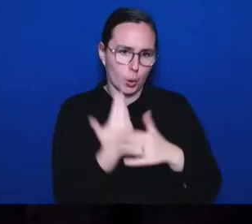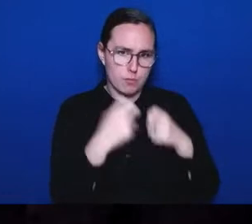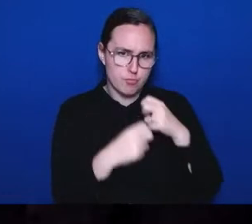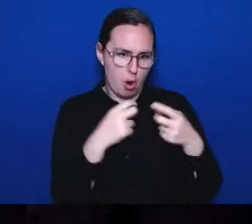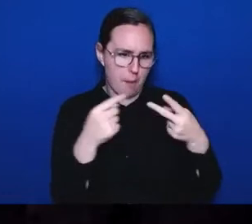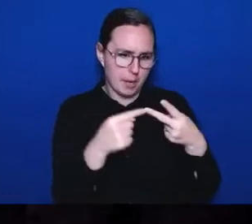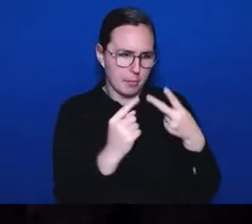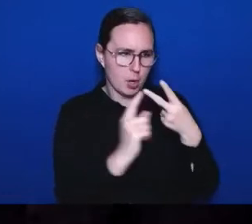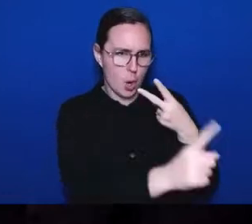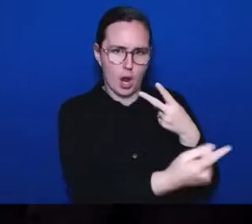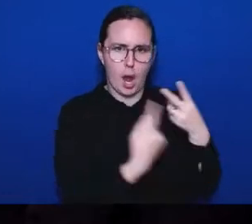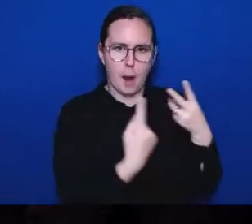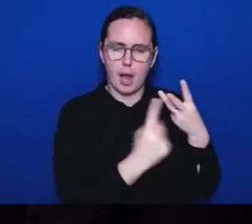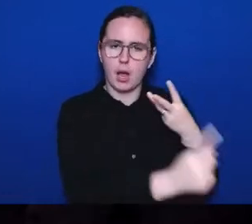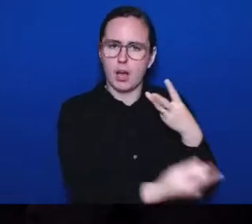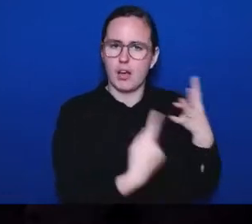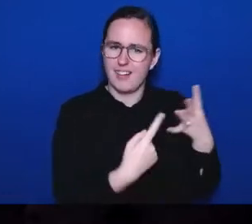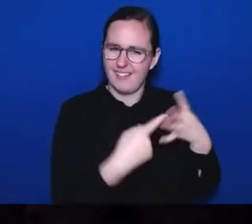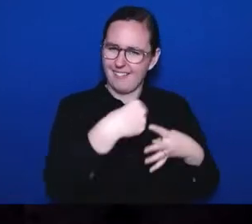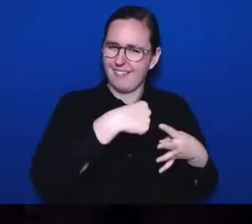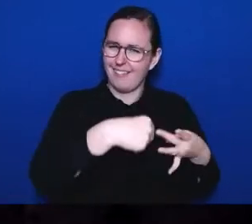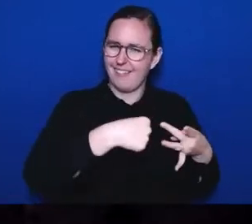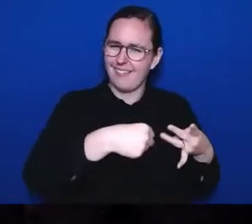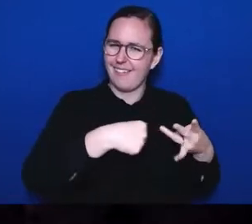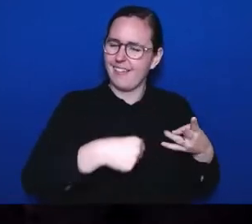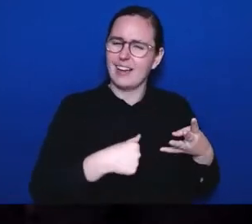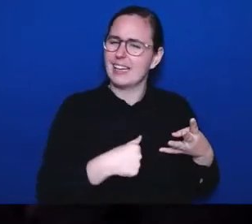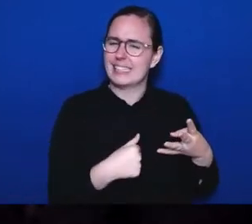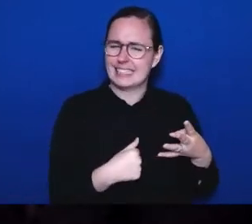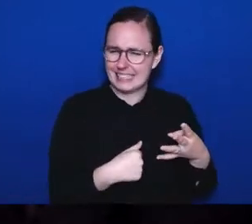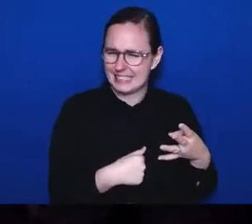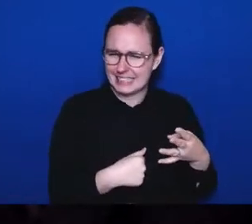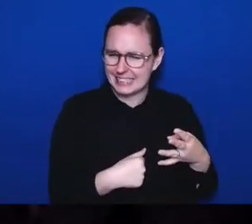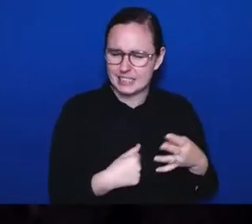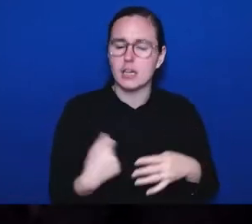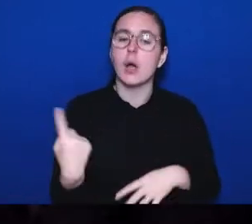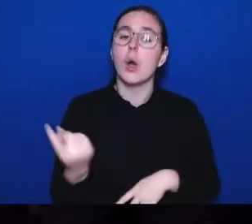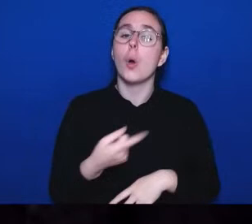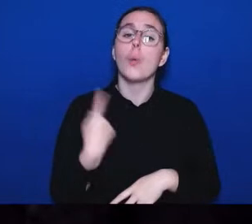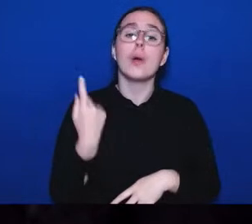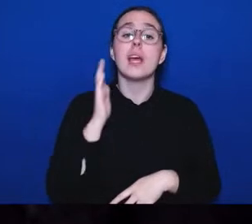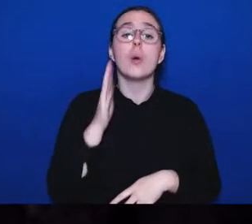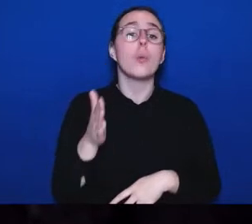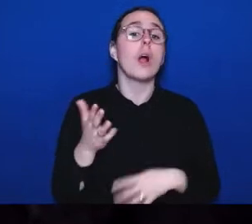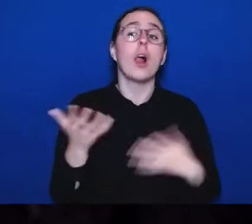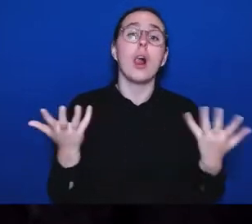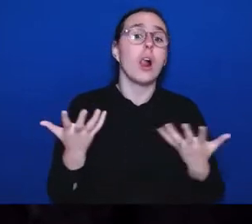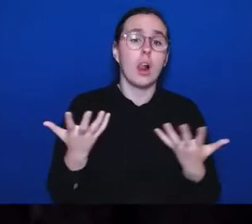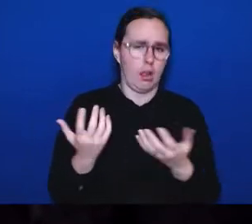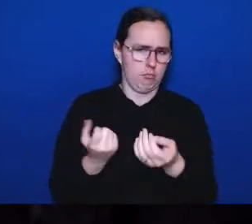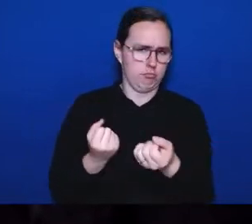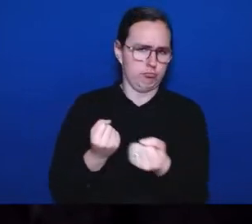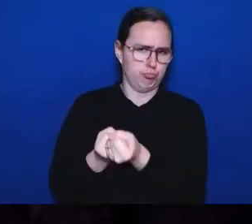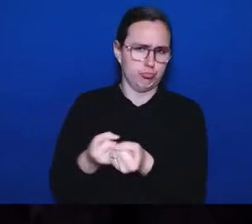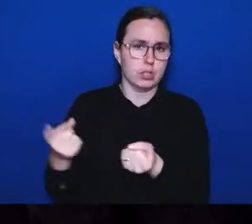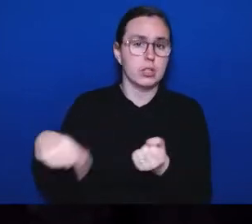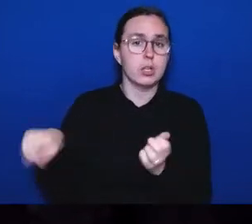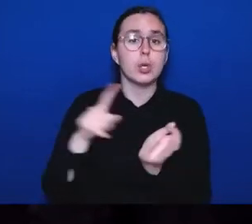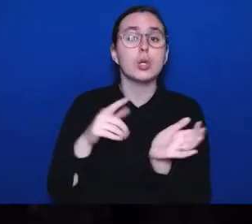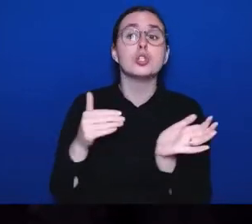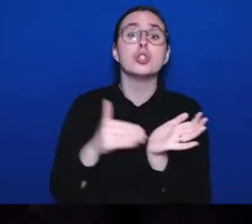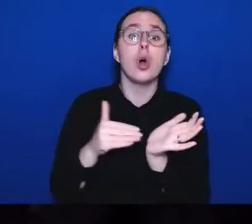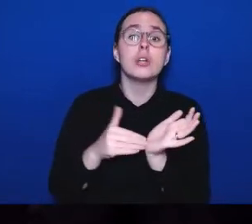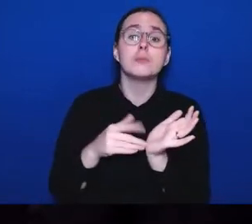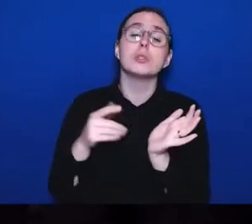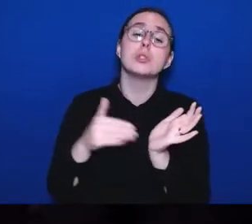tasks. Many colleagues are charting long into the night and on the weekends and taking away from their own time with their families. But this